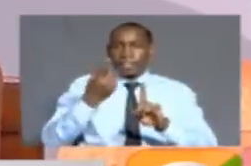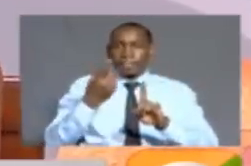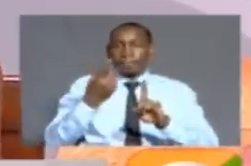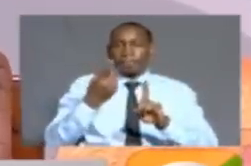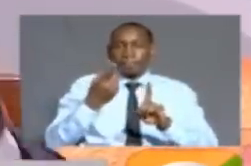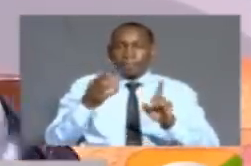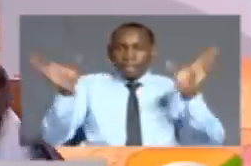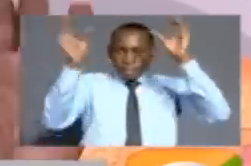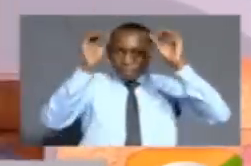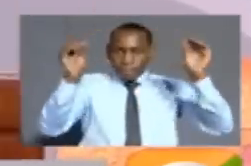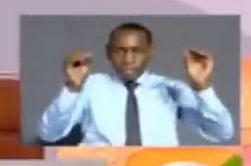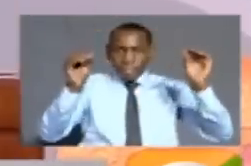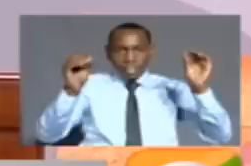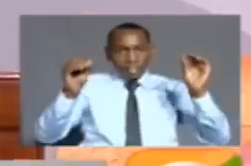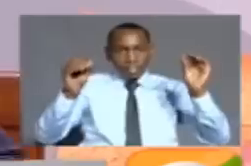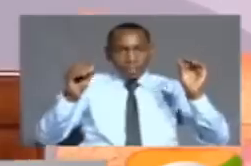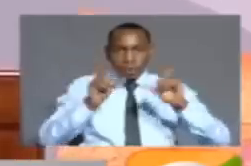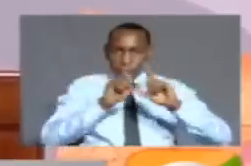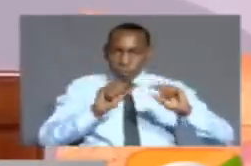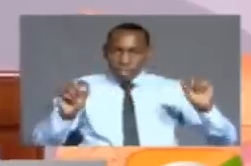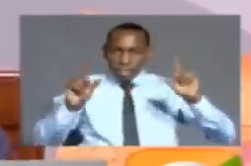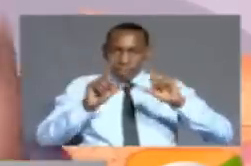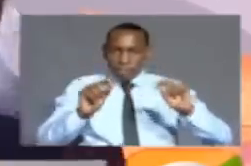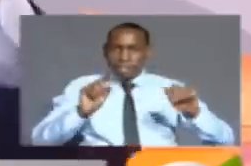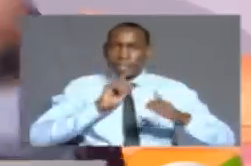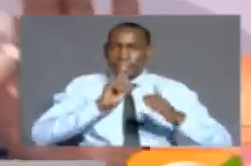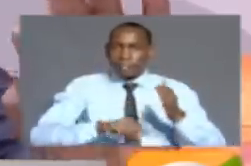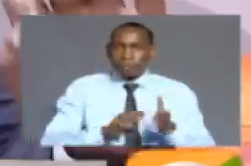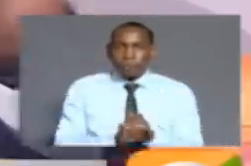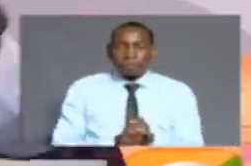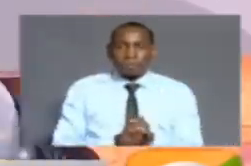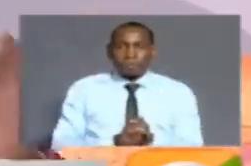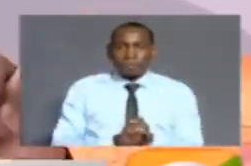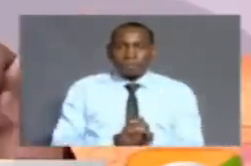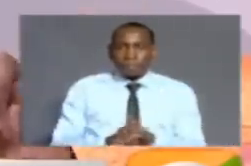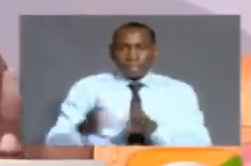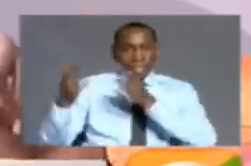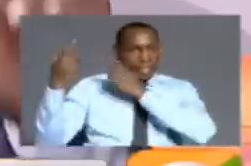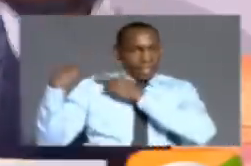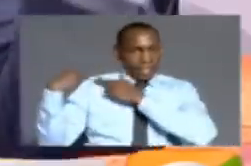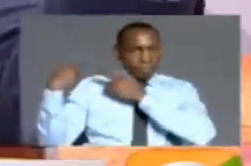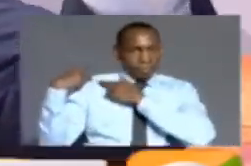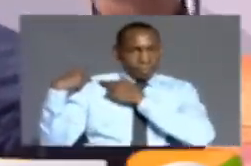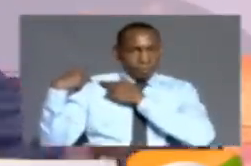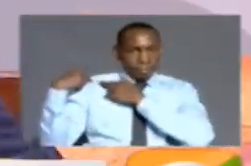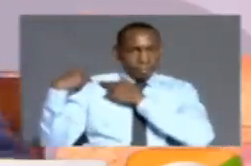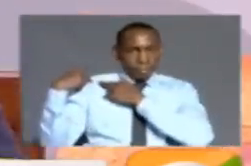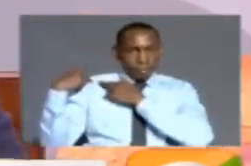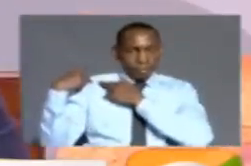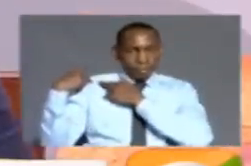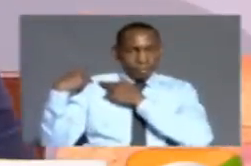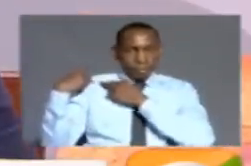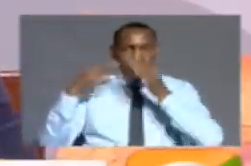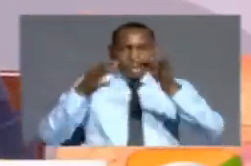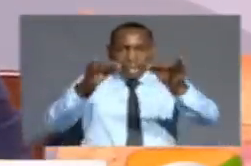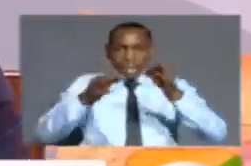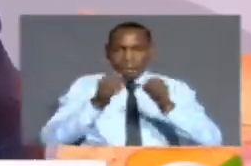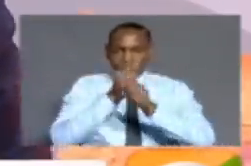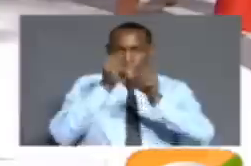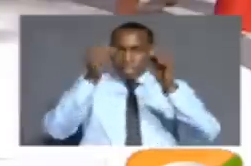summary, he and she states clearly that the fiduciary responsibility falls within this accounting staff.